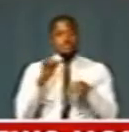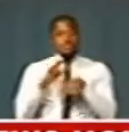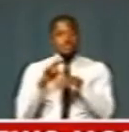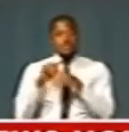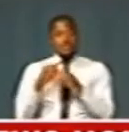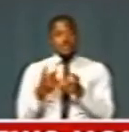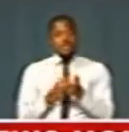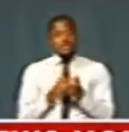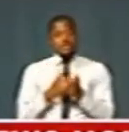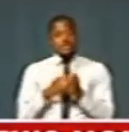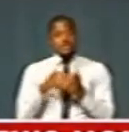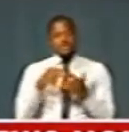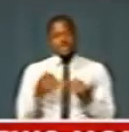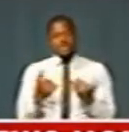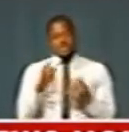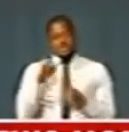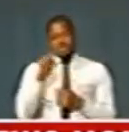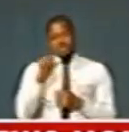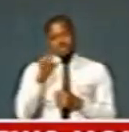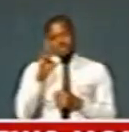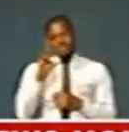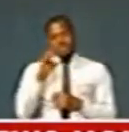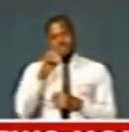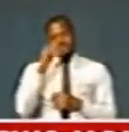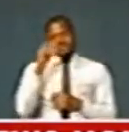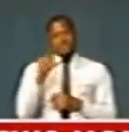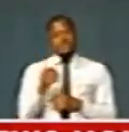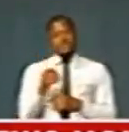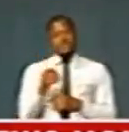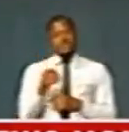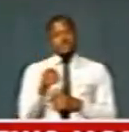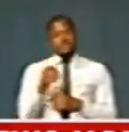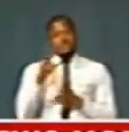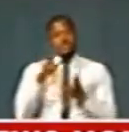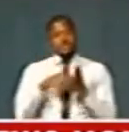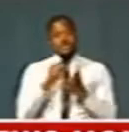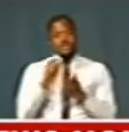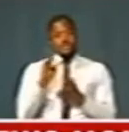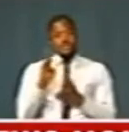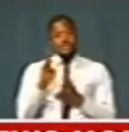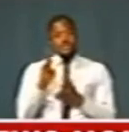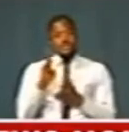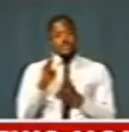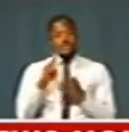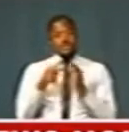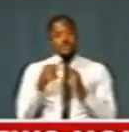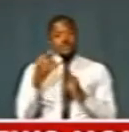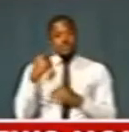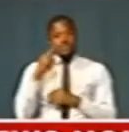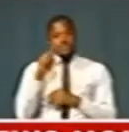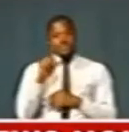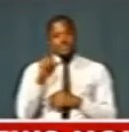in Ghana stands at 1.7%. In 2017, the figure was